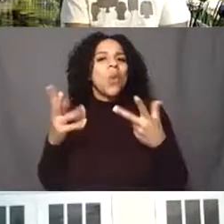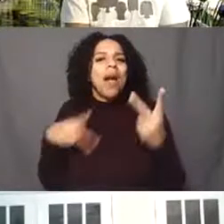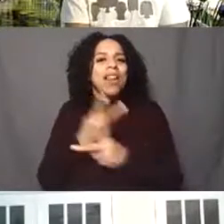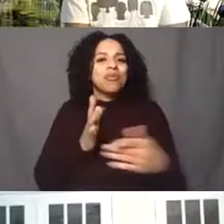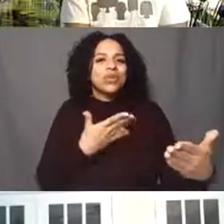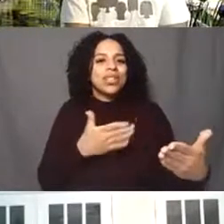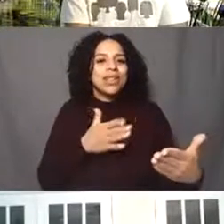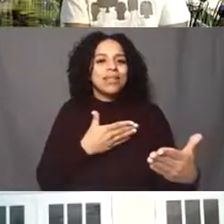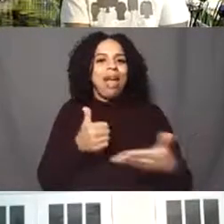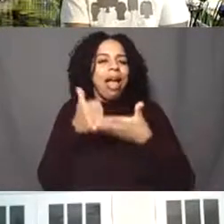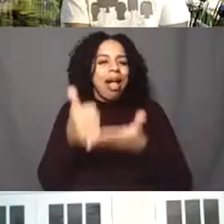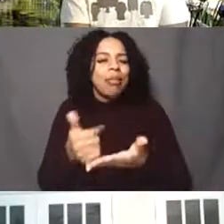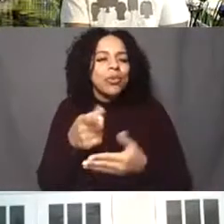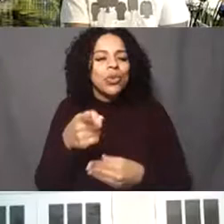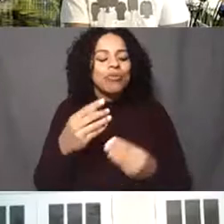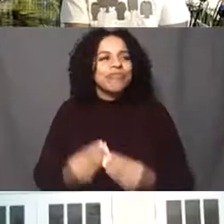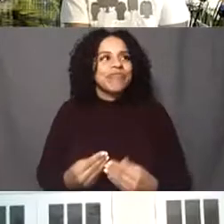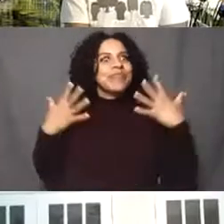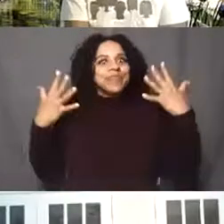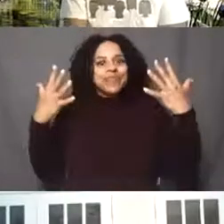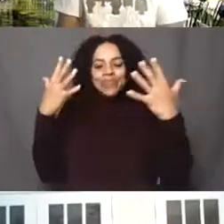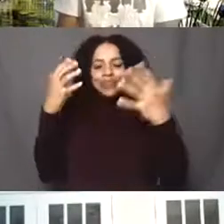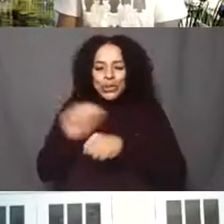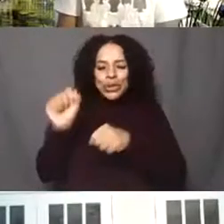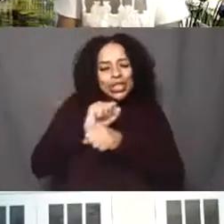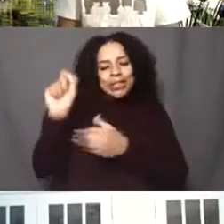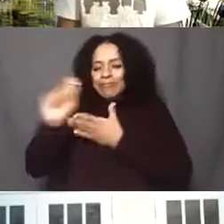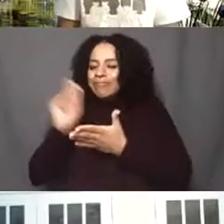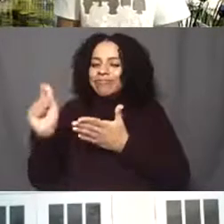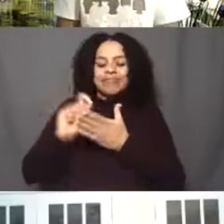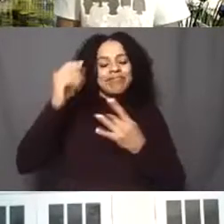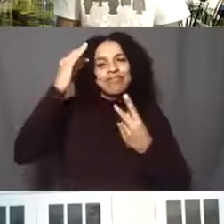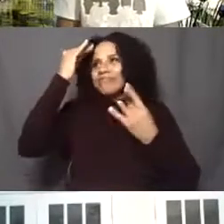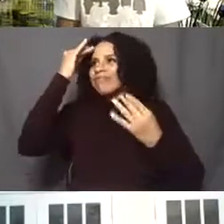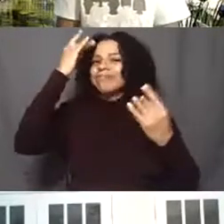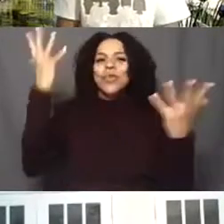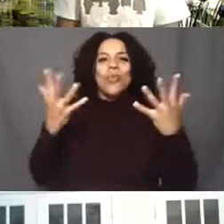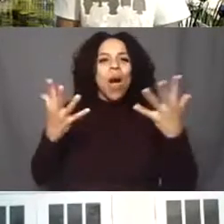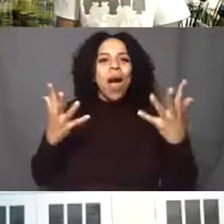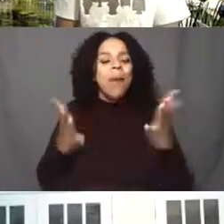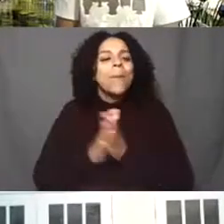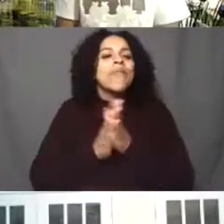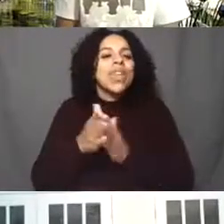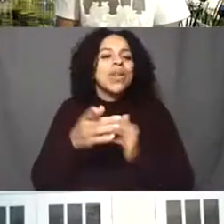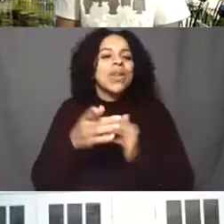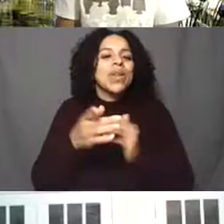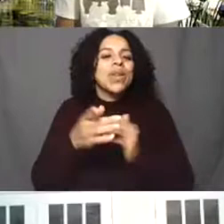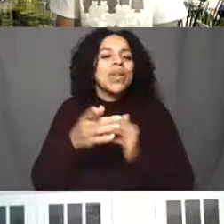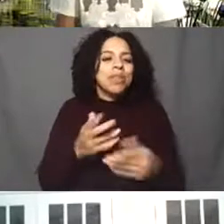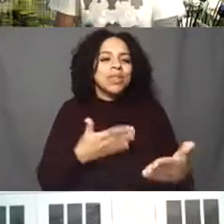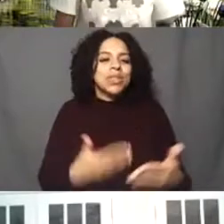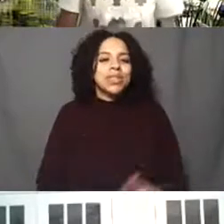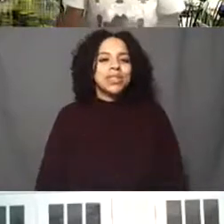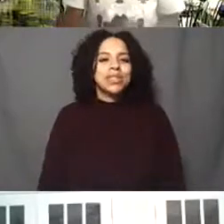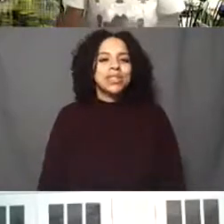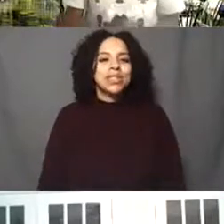used as you're doing this project? Like what gets you jumping? What motivates you? What type of music? Oh,